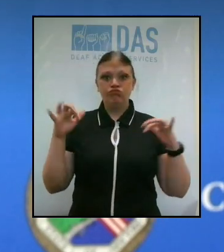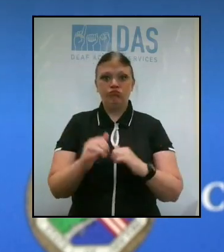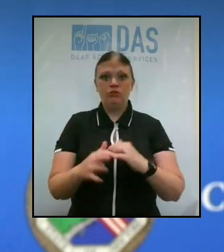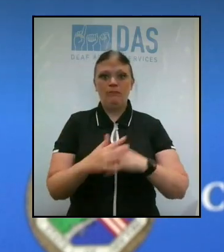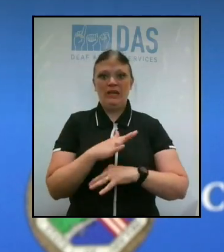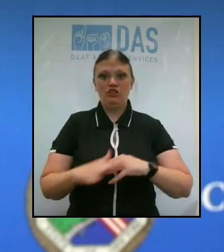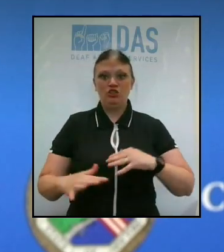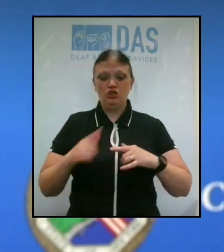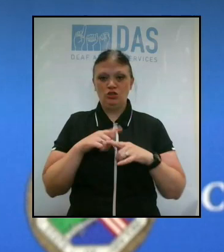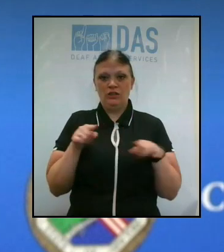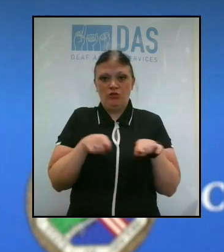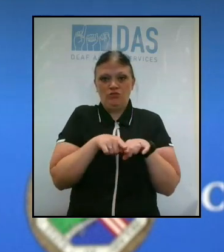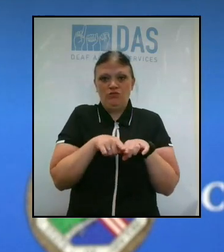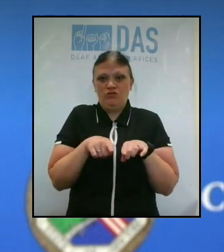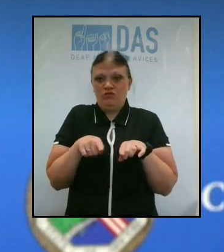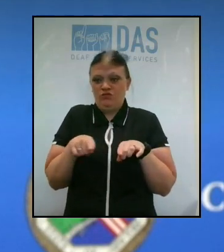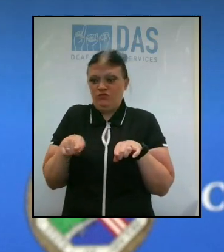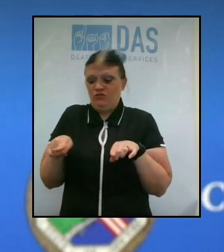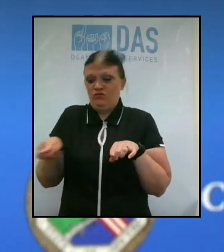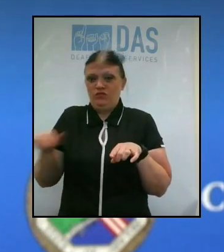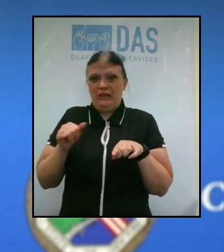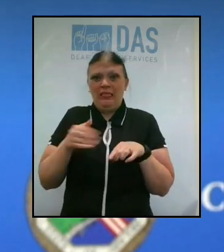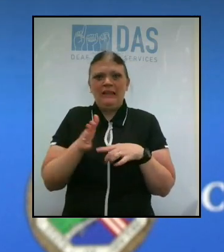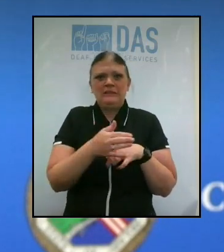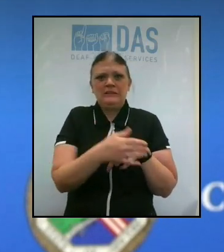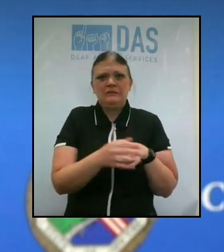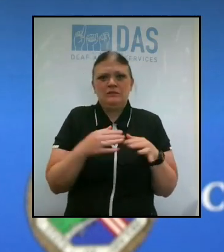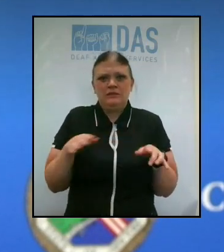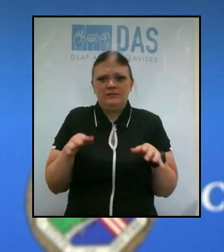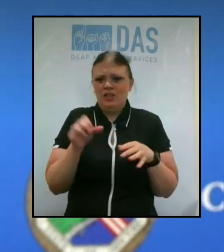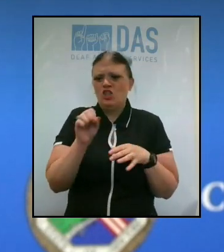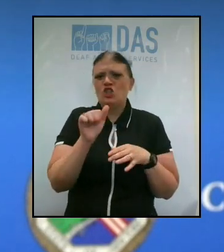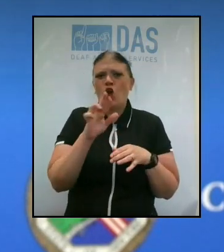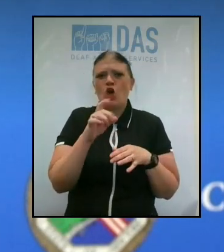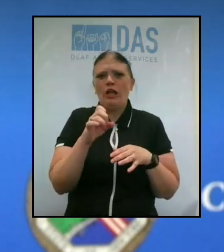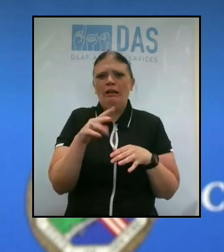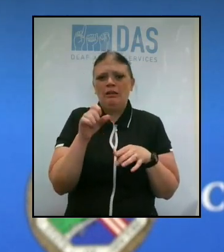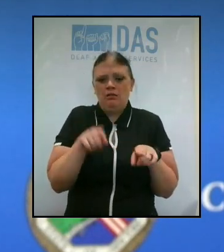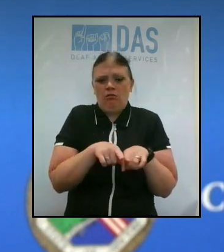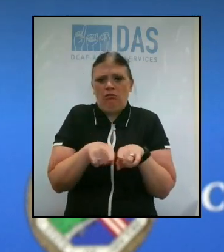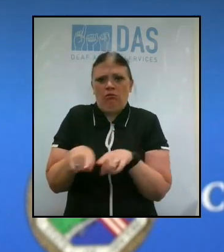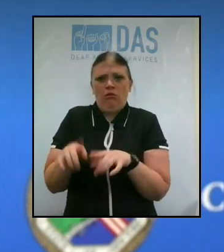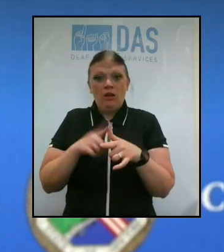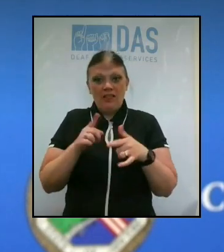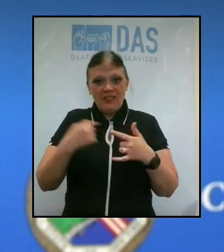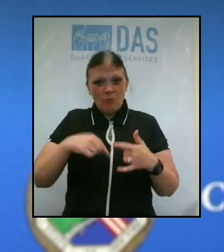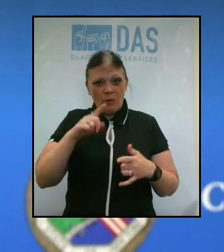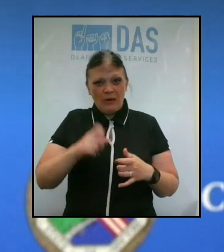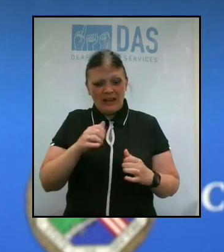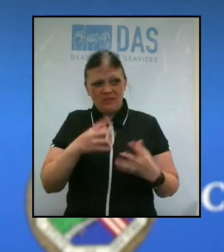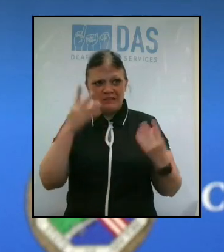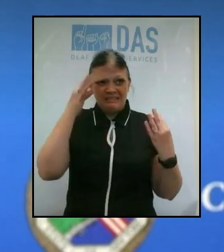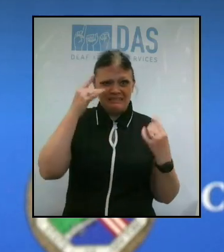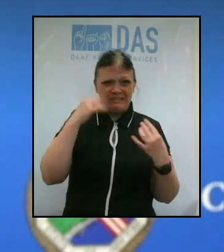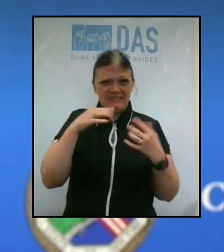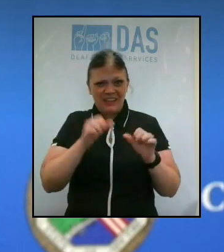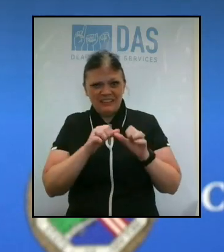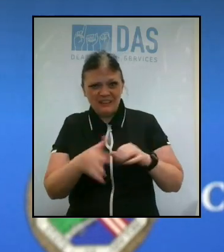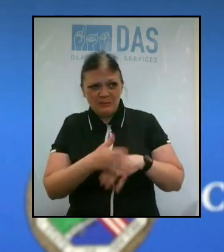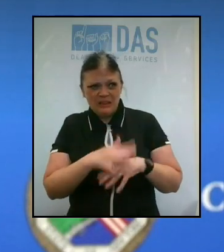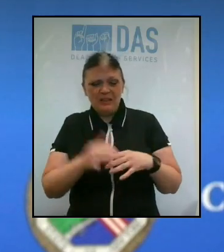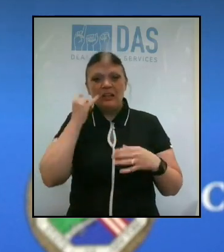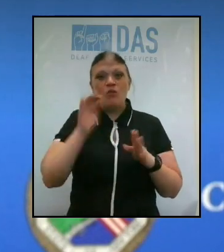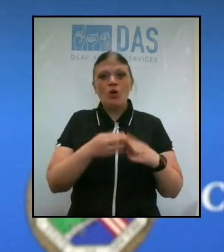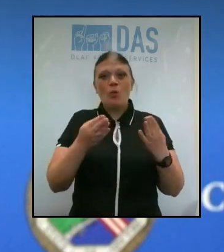they were crammed in like sardines, then we'd have to seriously think whether we could continue with the beach. And is there a way to ensure that if we opened it